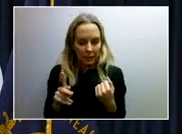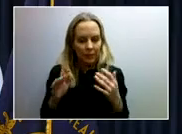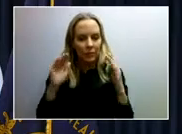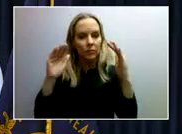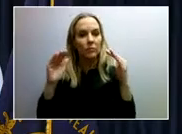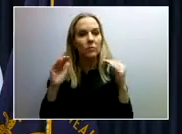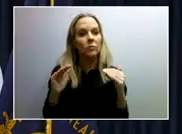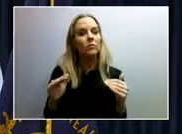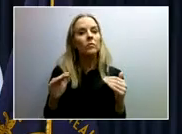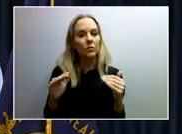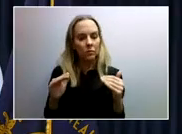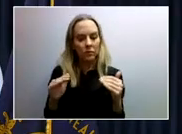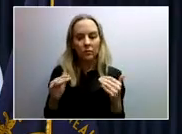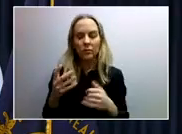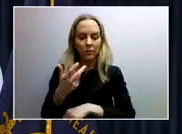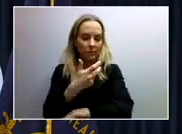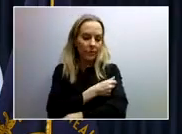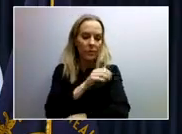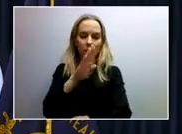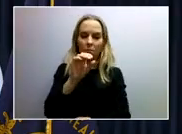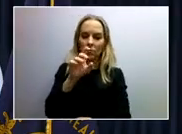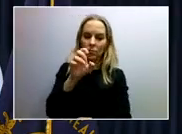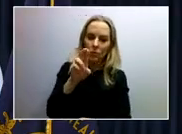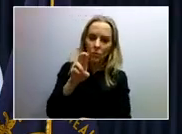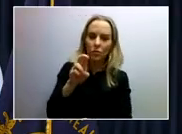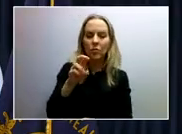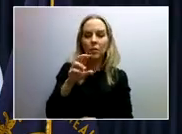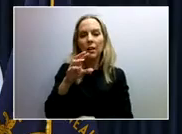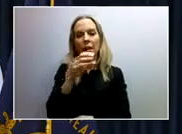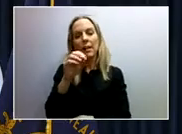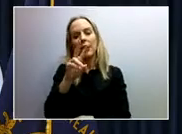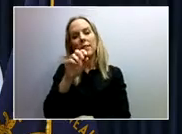Speaking of boosters and vaccines, between yesterday and today,